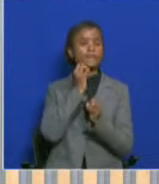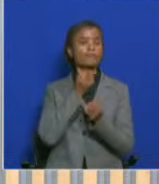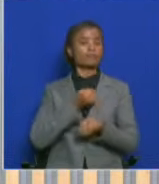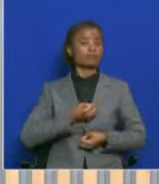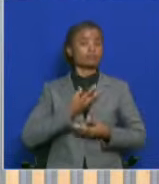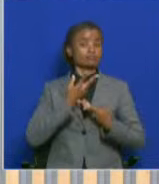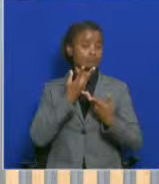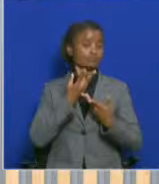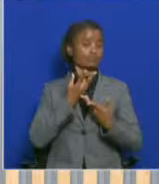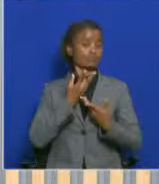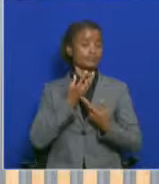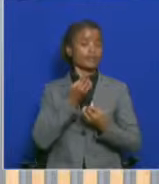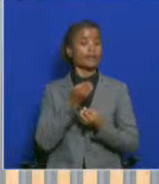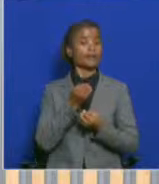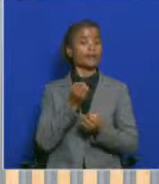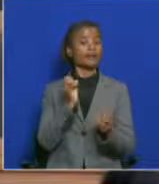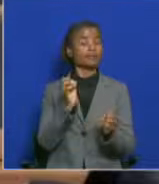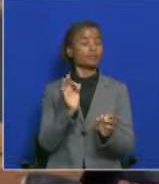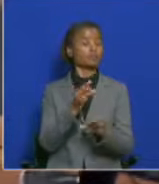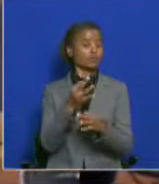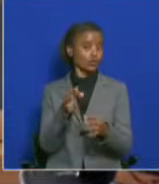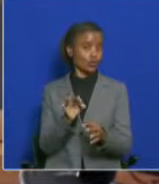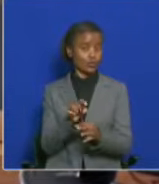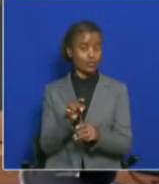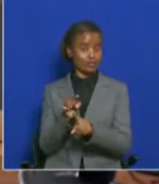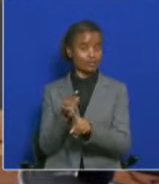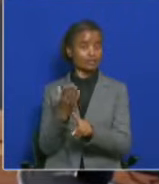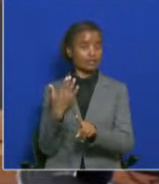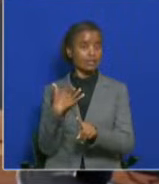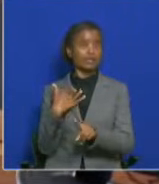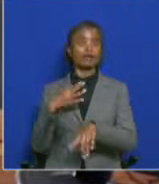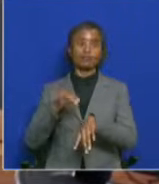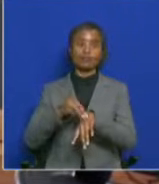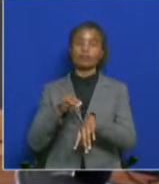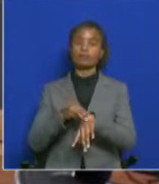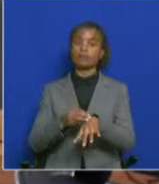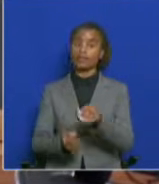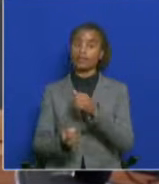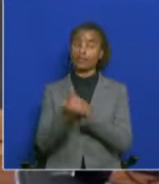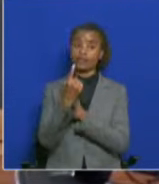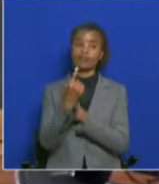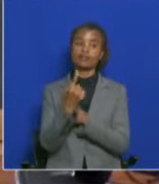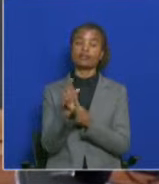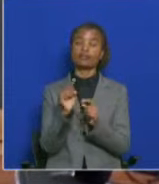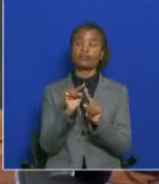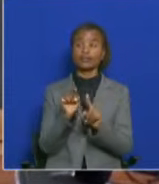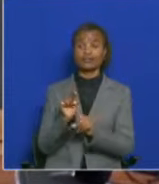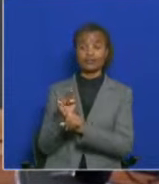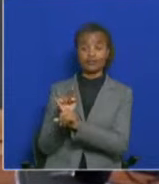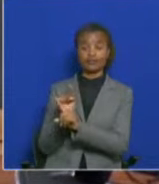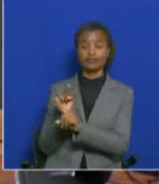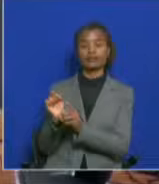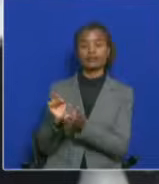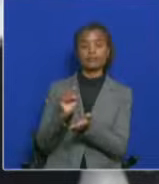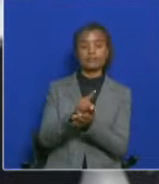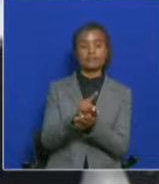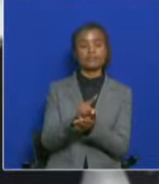So General Khan responds, F him up, bro. He must stay in his